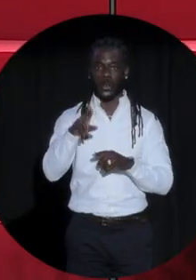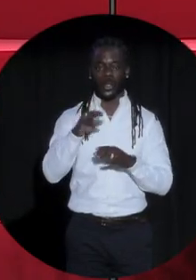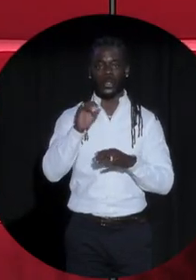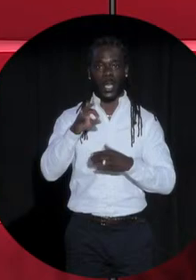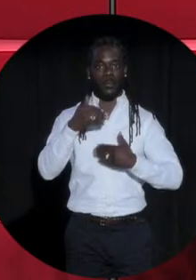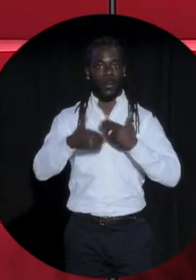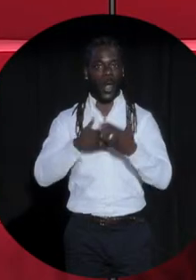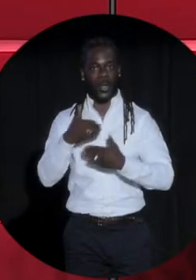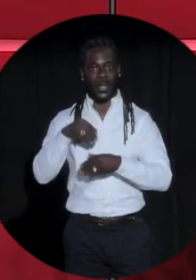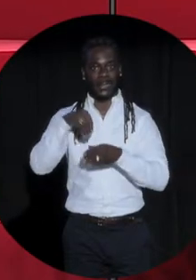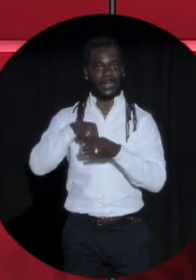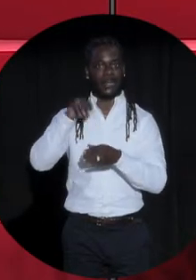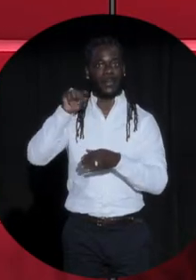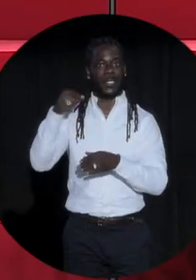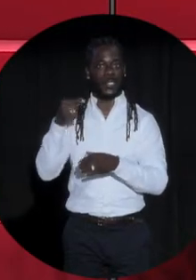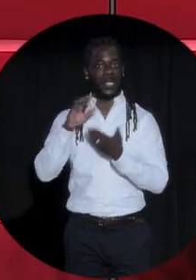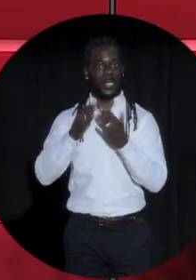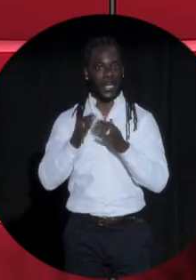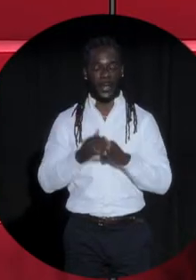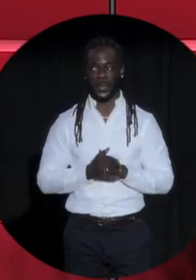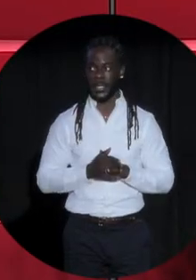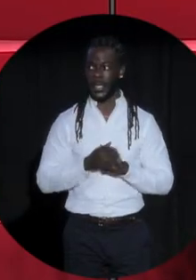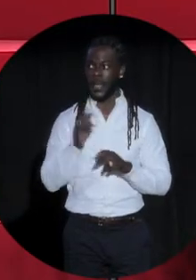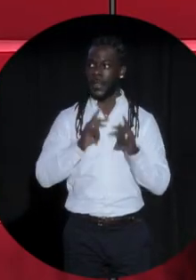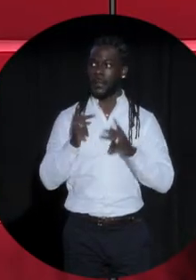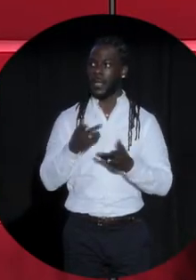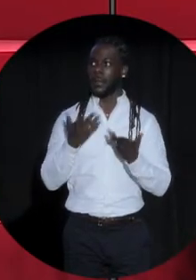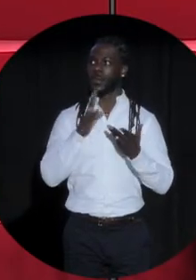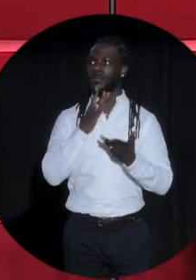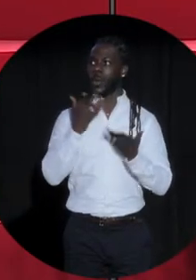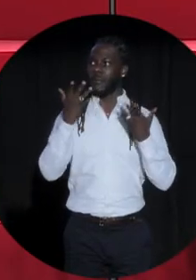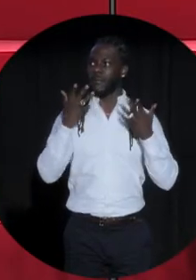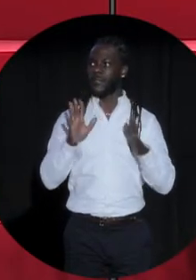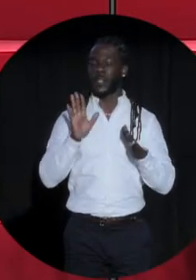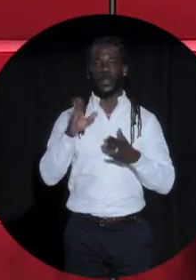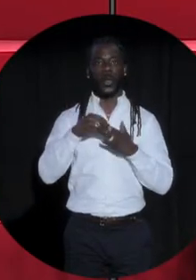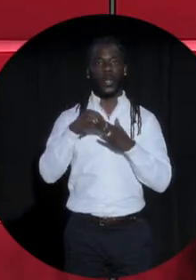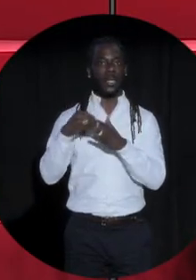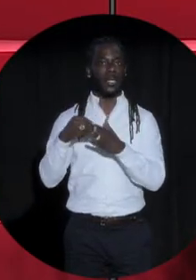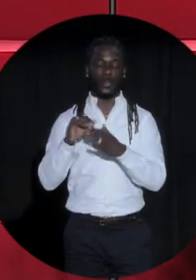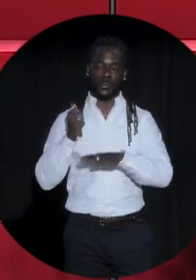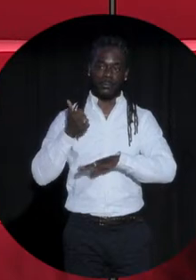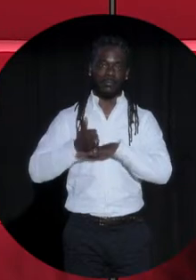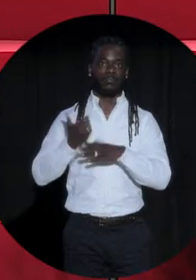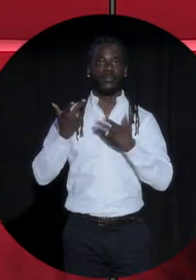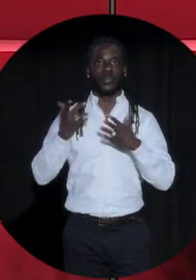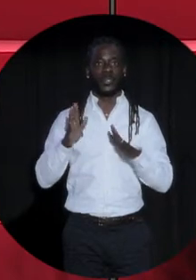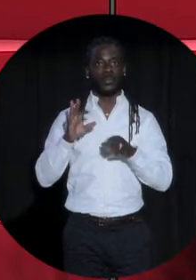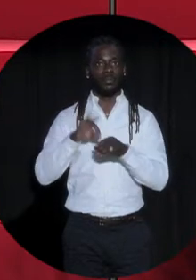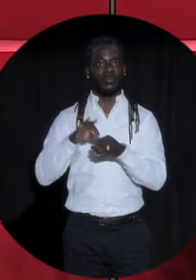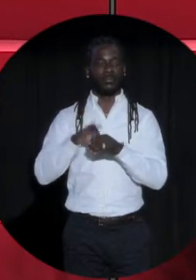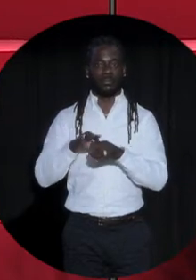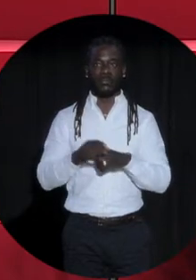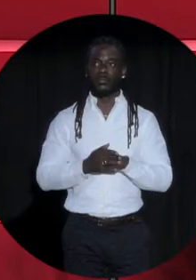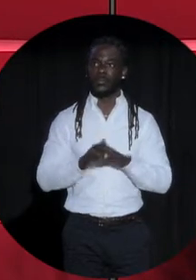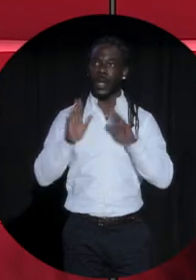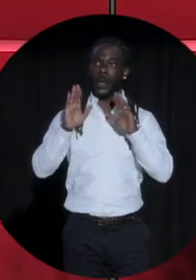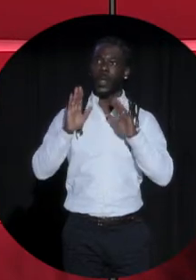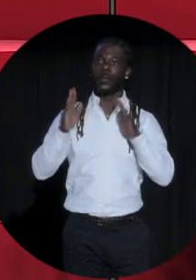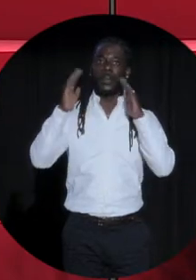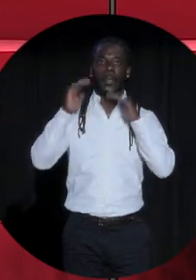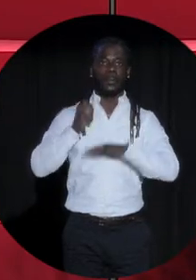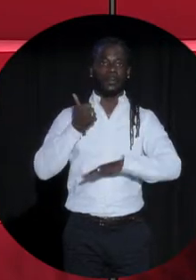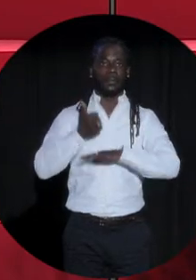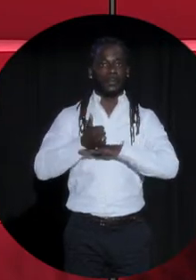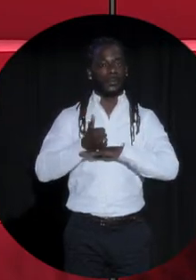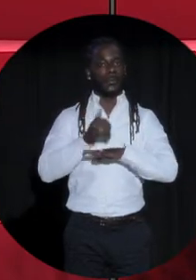Prince George's County. The people have spoken. Their leaders are in place. Great expectations have been